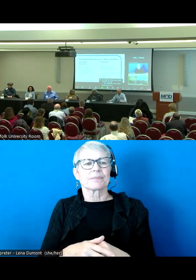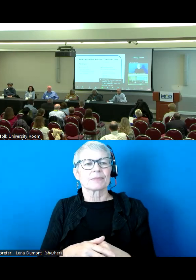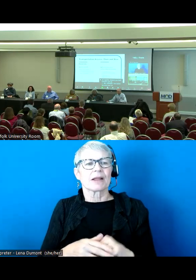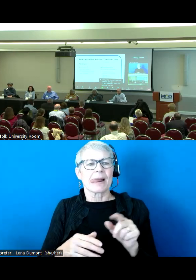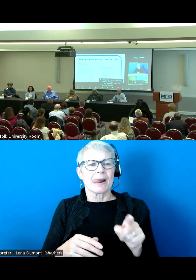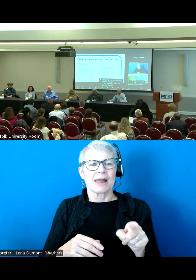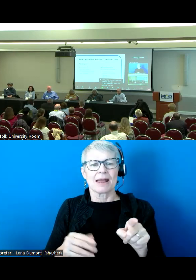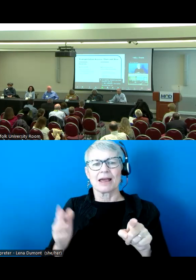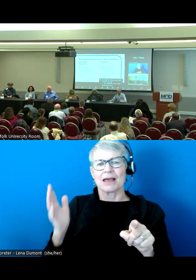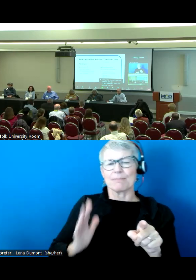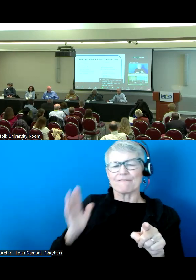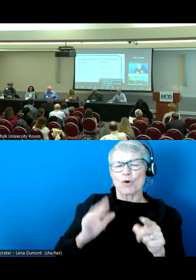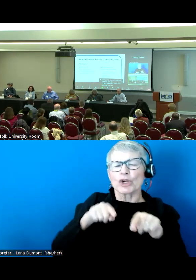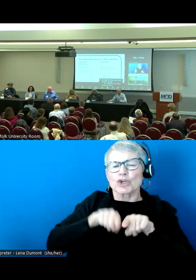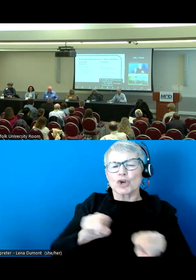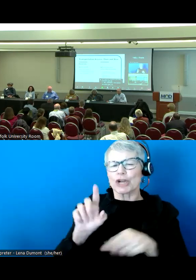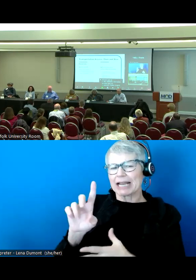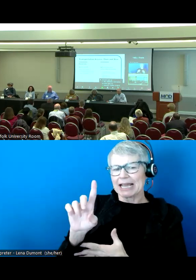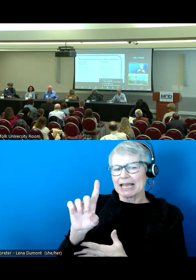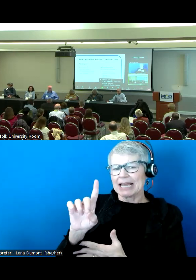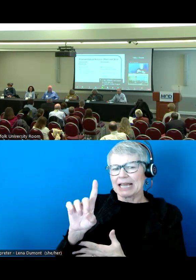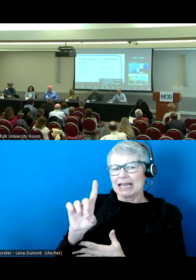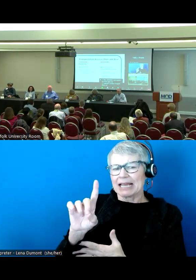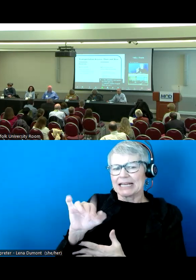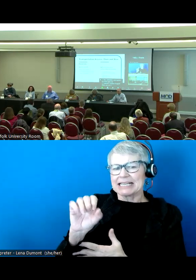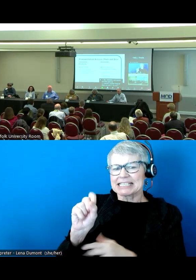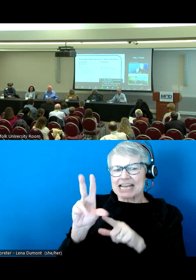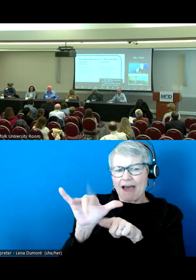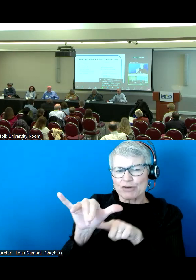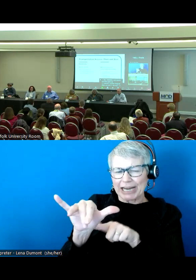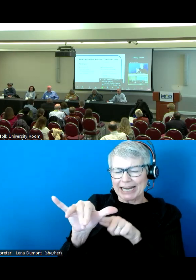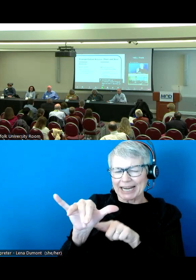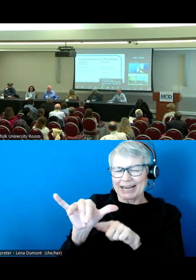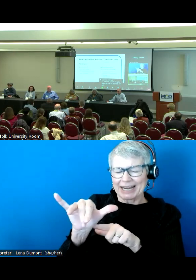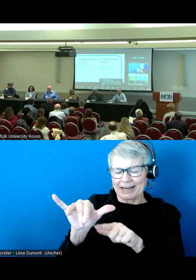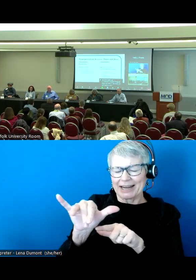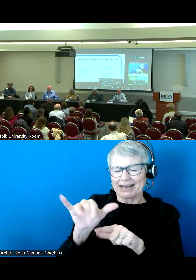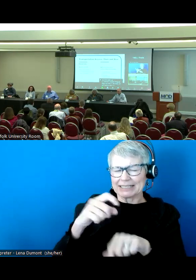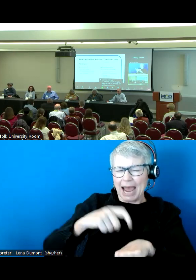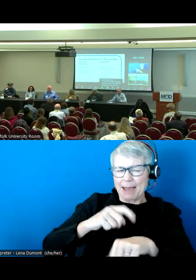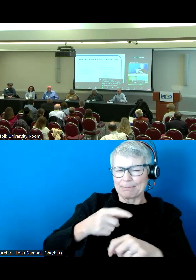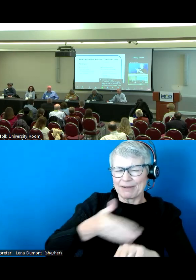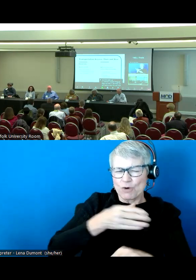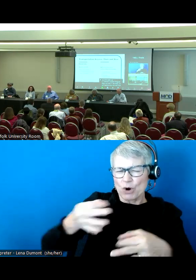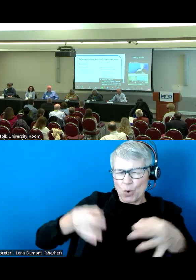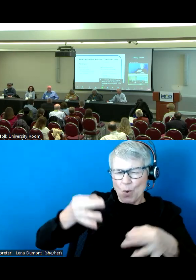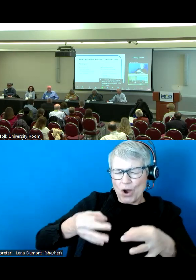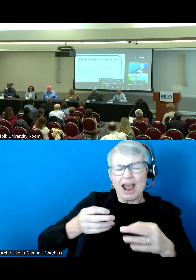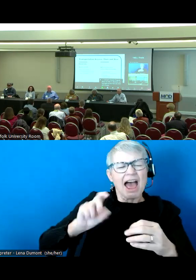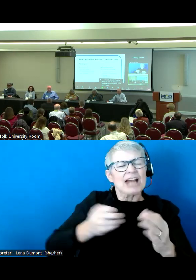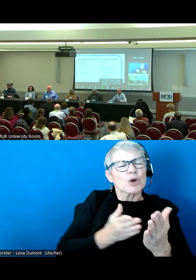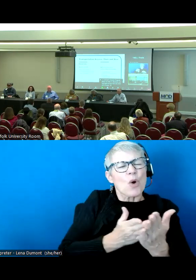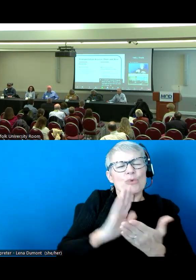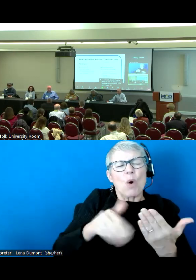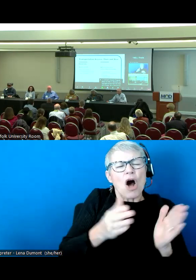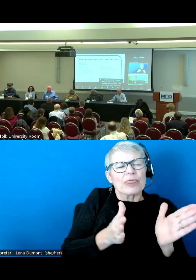Legal Services that was piled to the ceiling with Bates boxes full of documents. And I had to go through every one of them